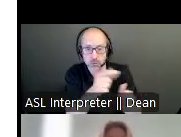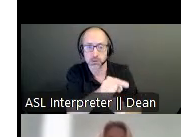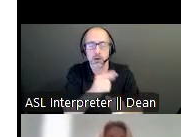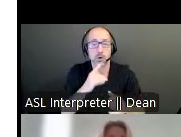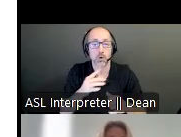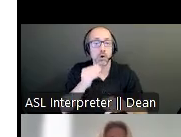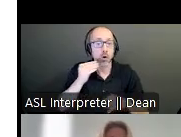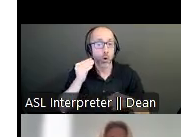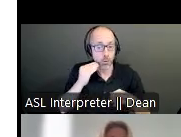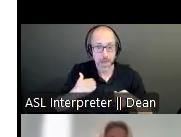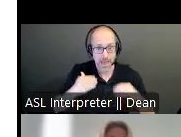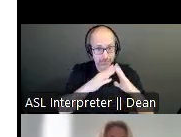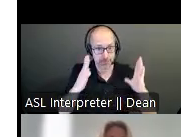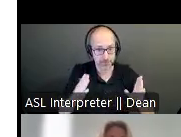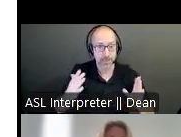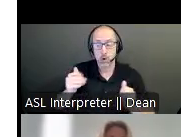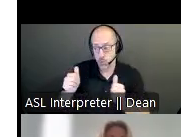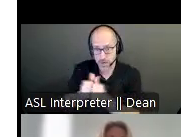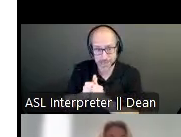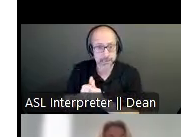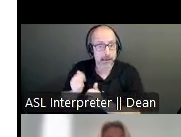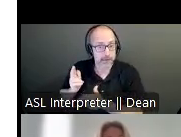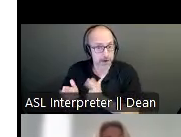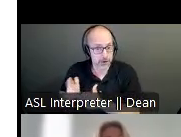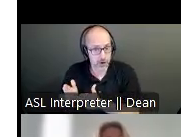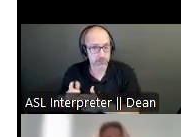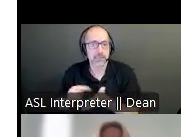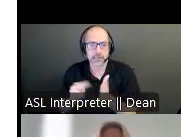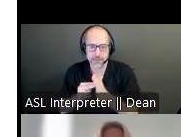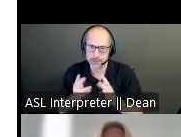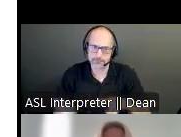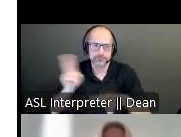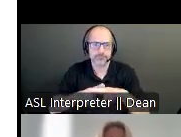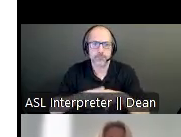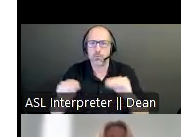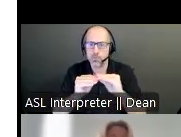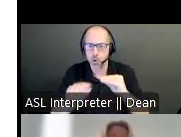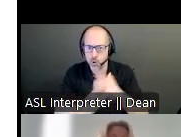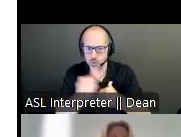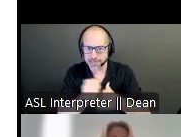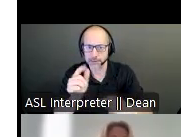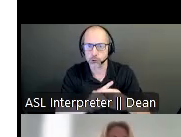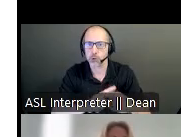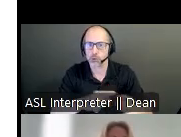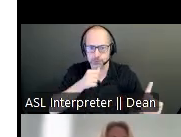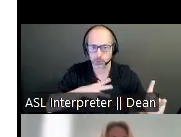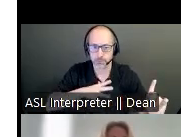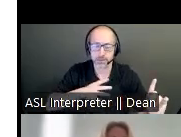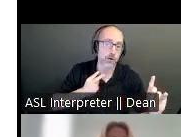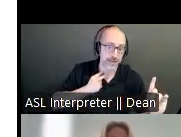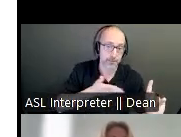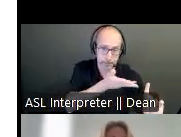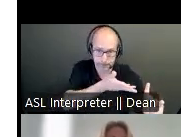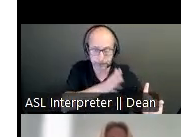firearms in the context of intimate partner violence poses a significant risk to victims. I also want to share some details